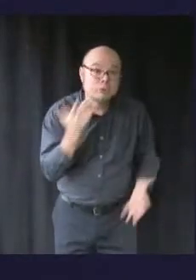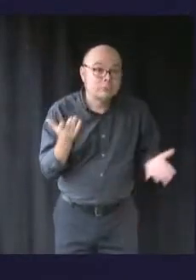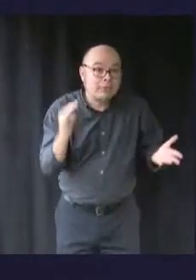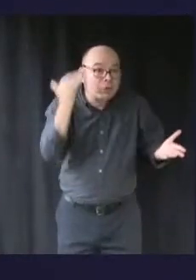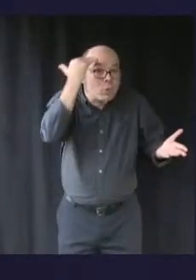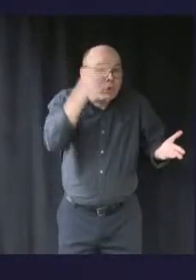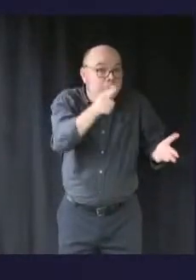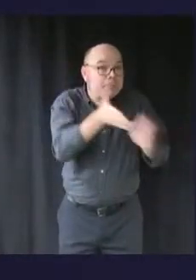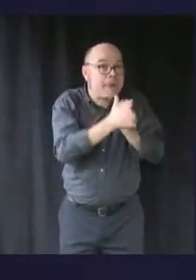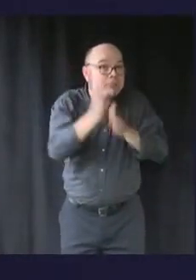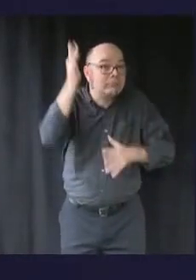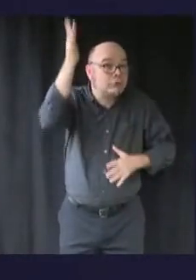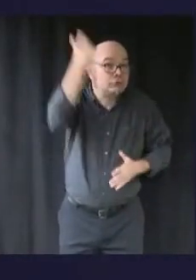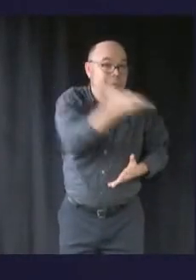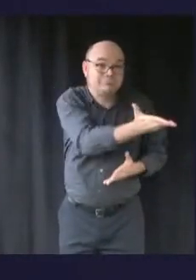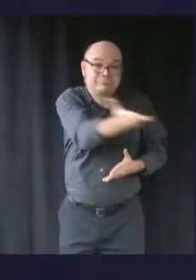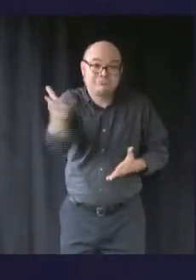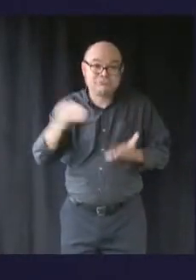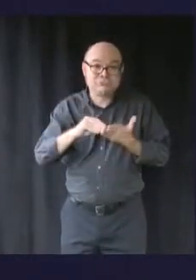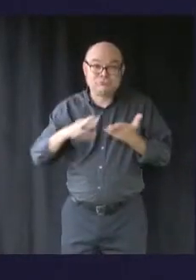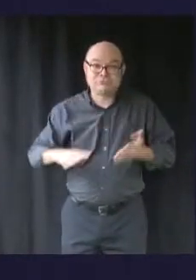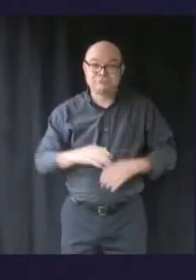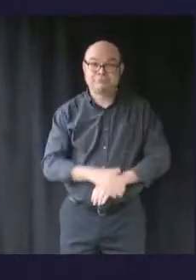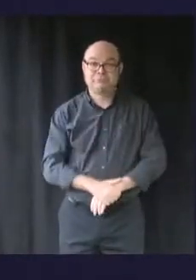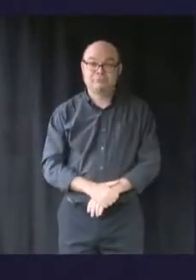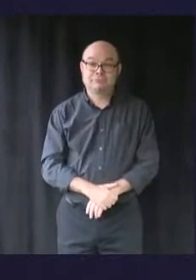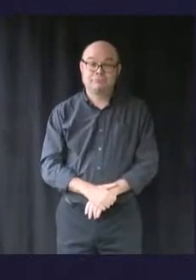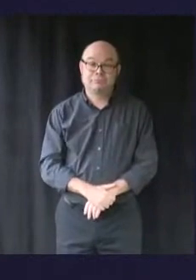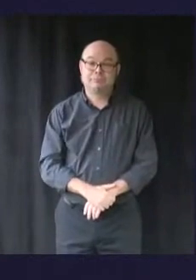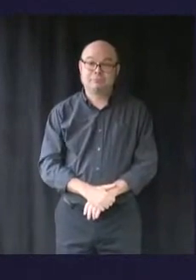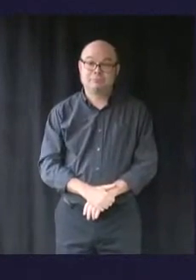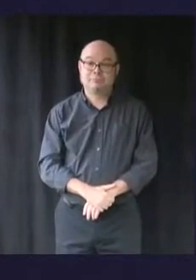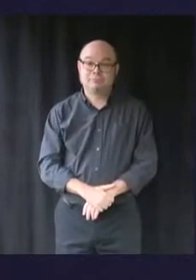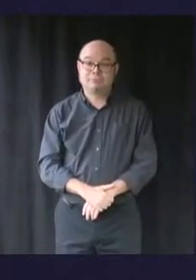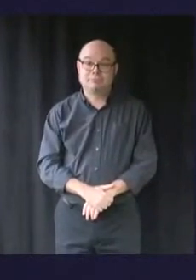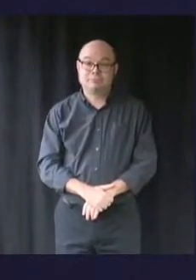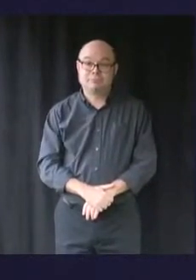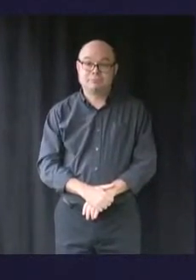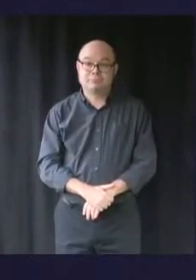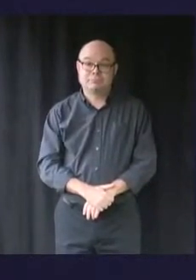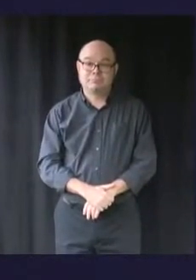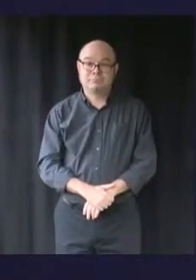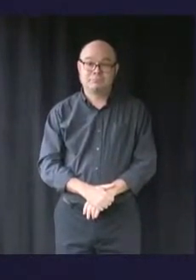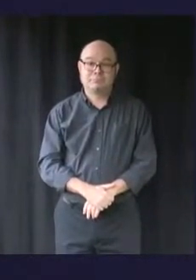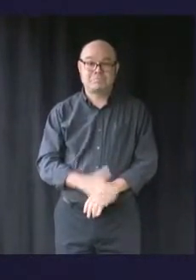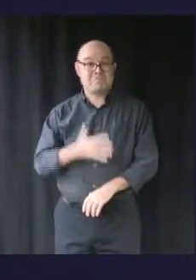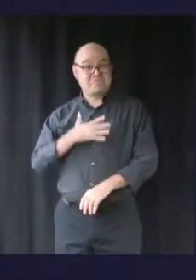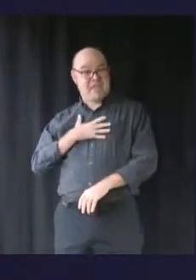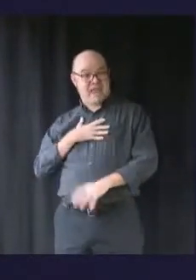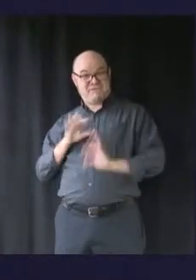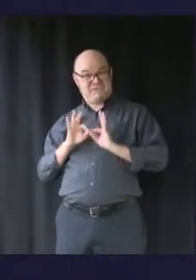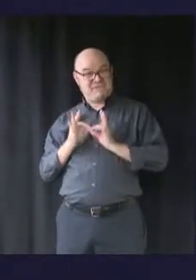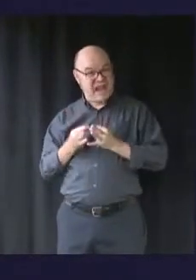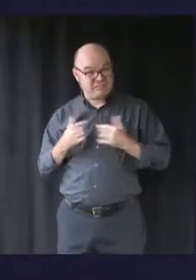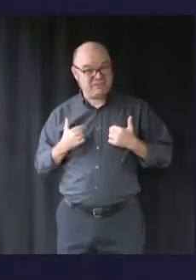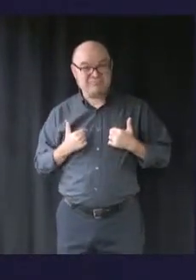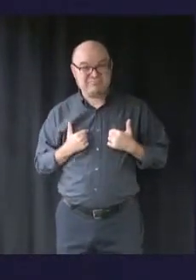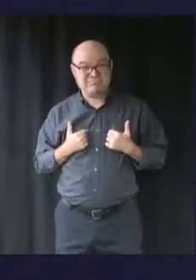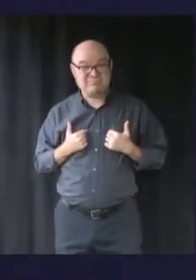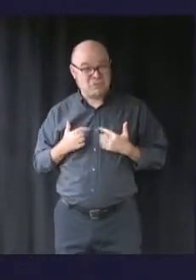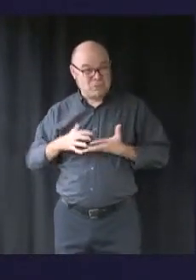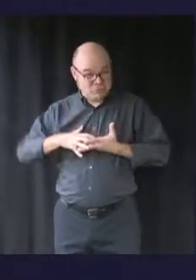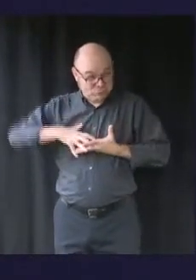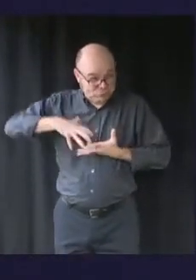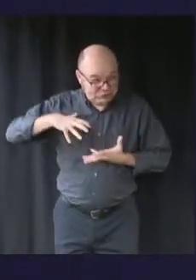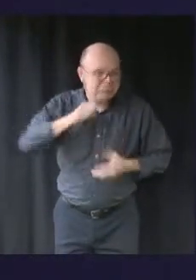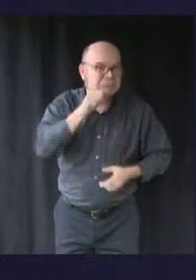I was taught, came from very modest means, no Horatio Alger story, but very modest means,